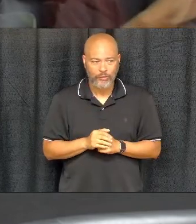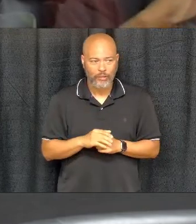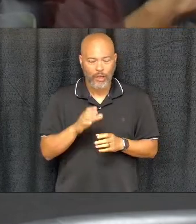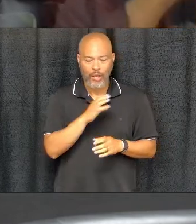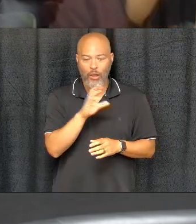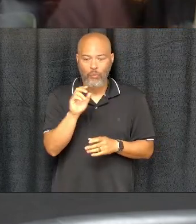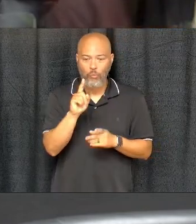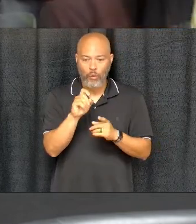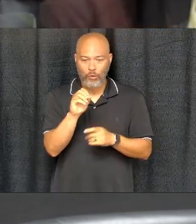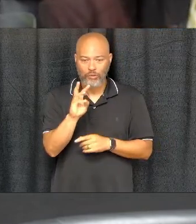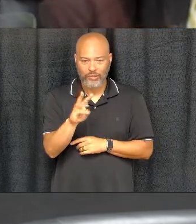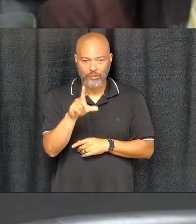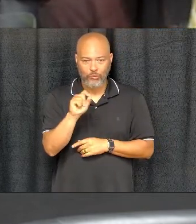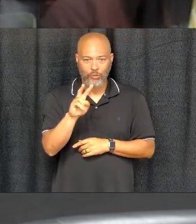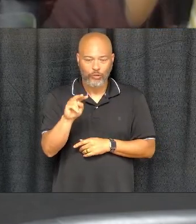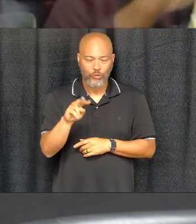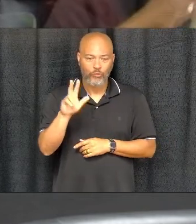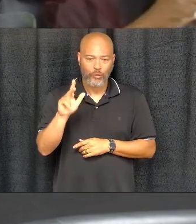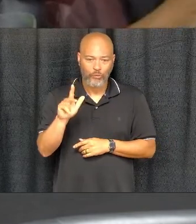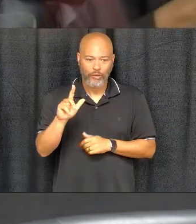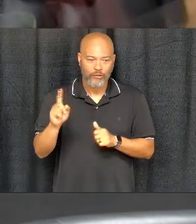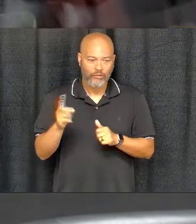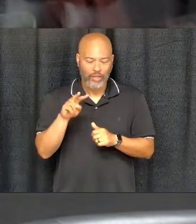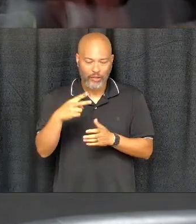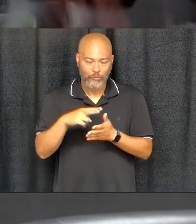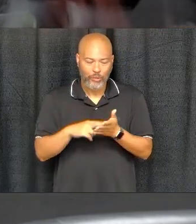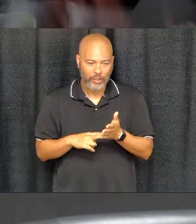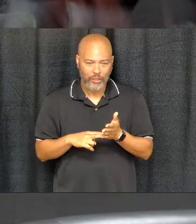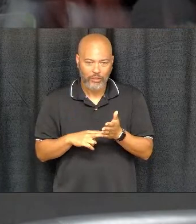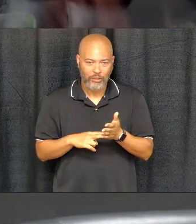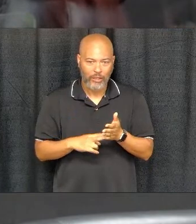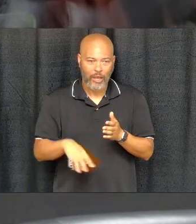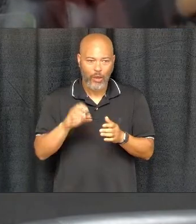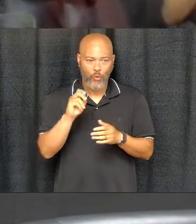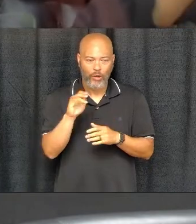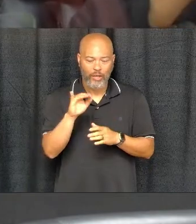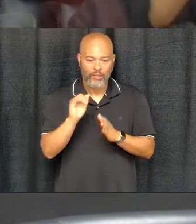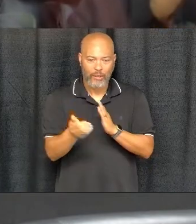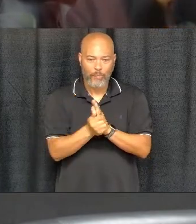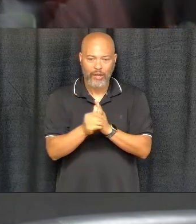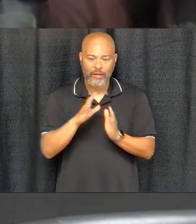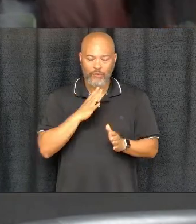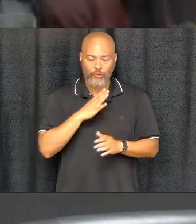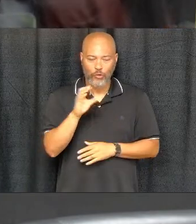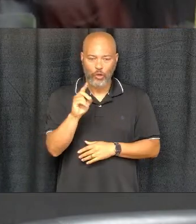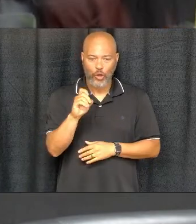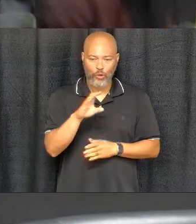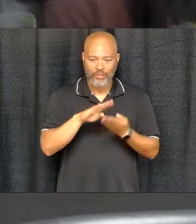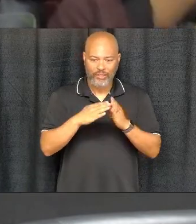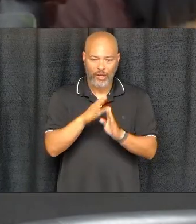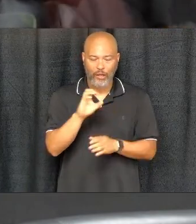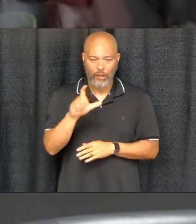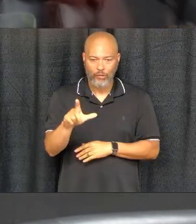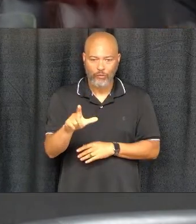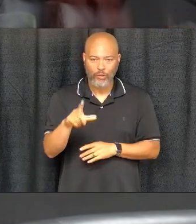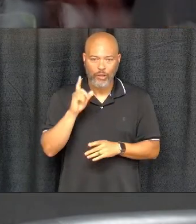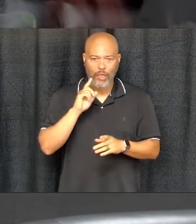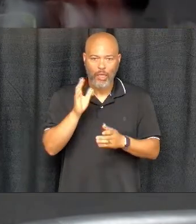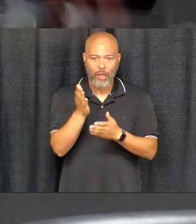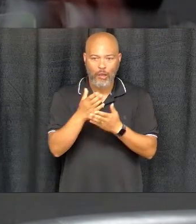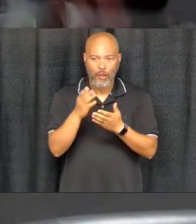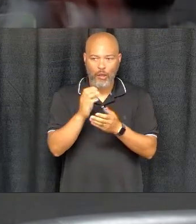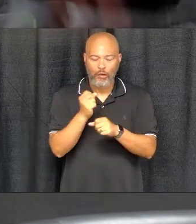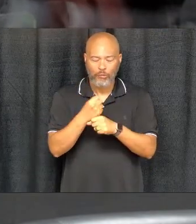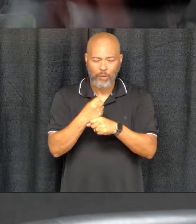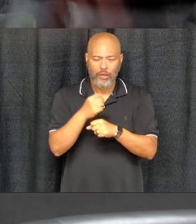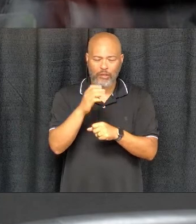Ordinance 106, 2022-23, second reading. An ordinance amending the official code of the city of Clarksville, apportioning the city